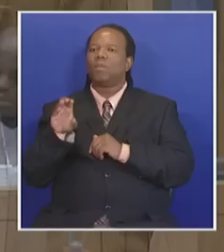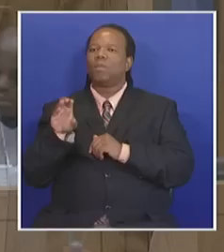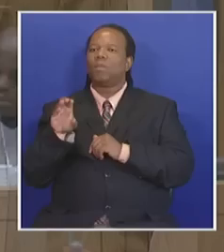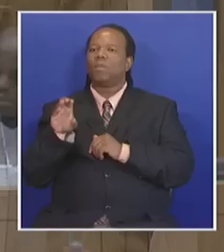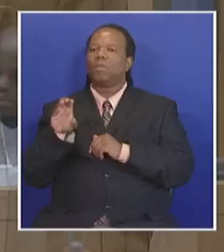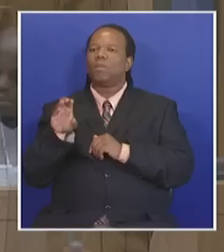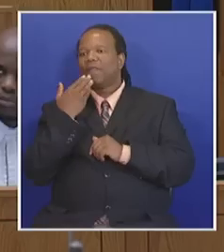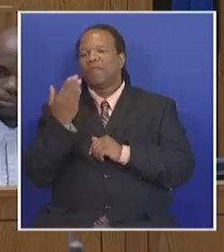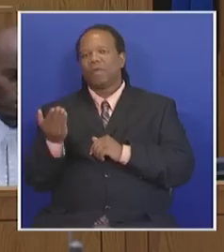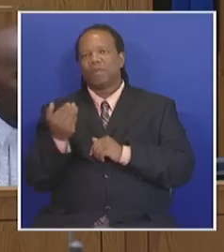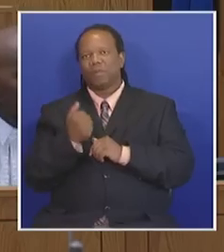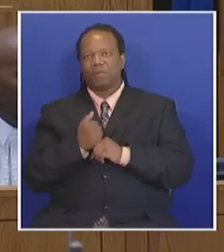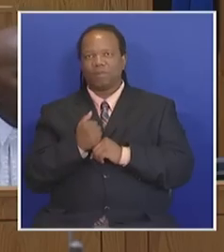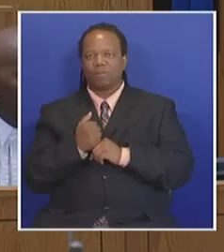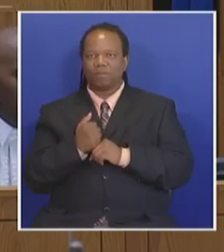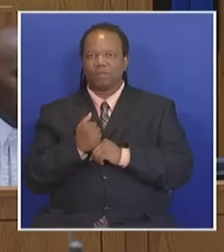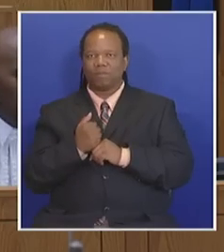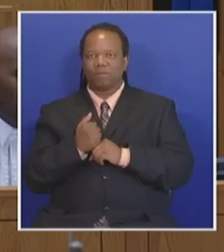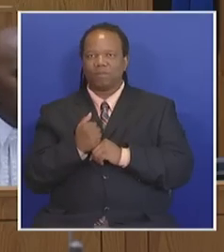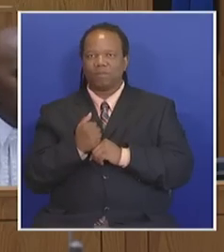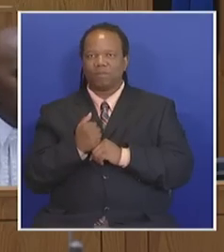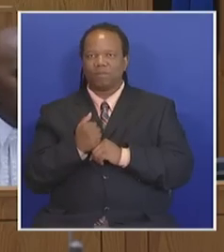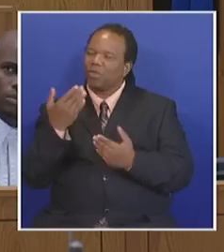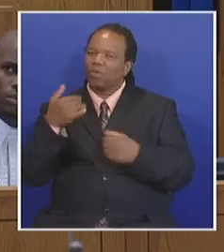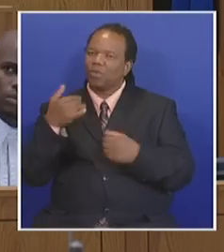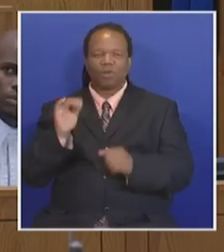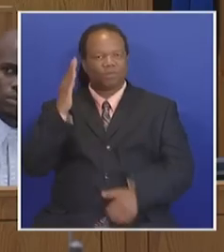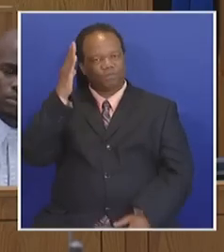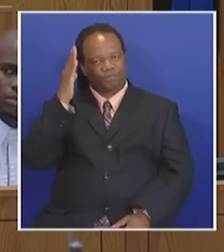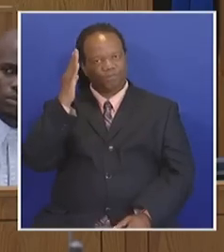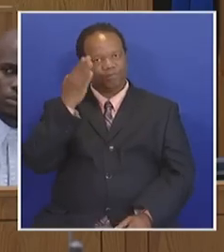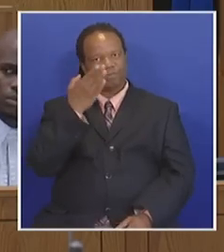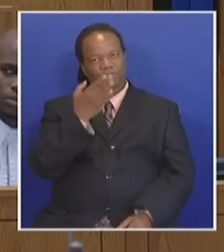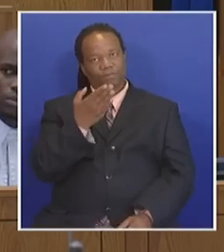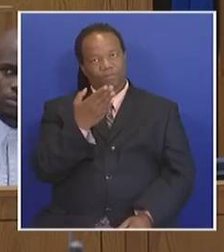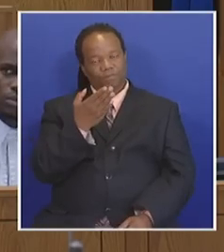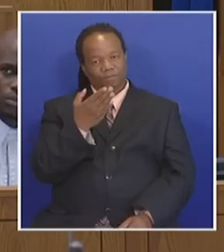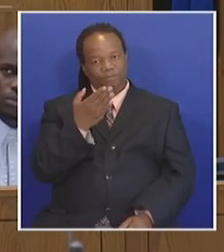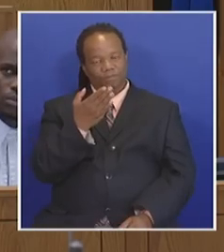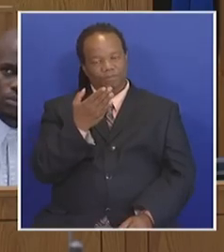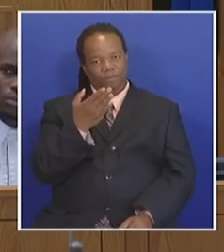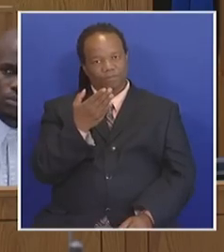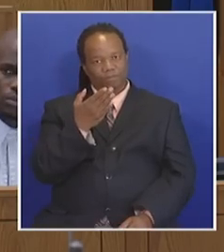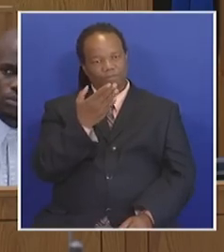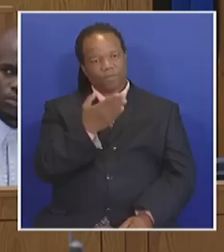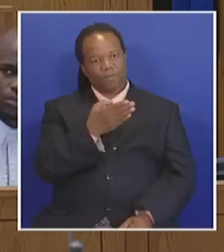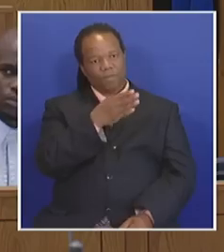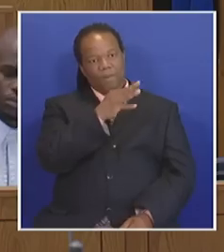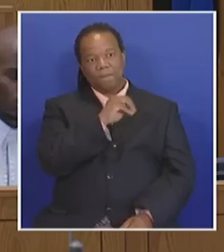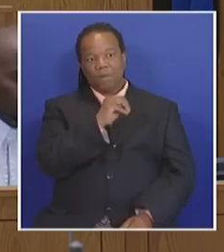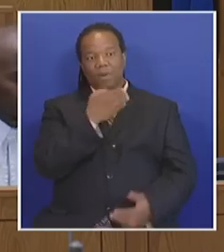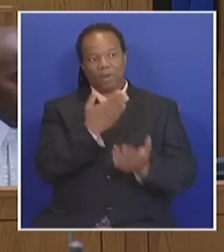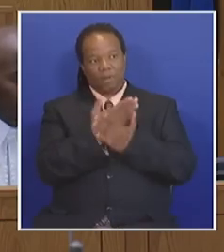much, Honorable Chairperson. Will the Honorable Makue be prepared